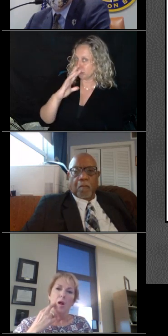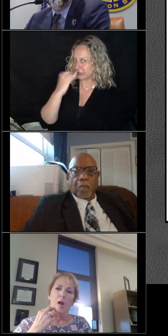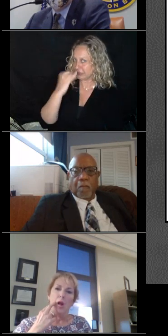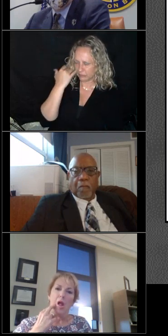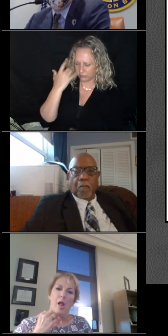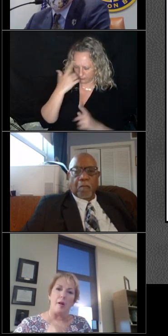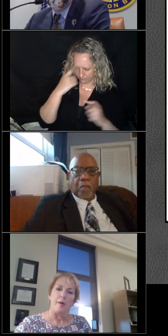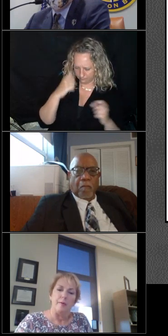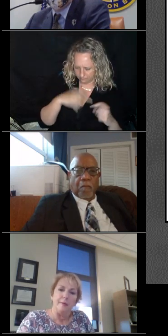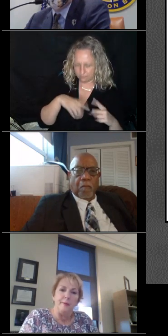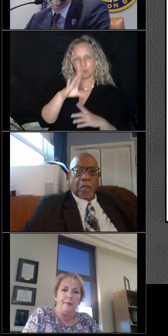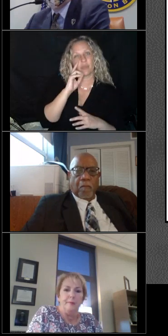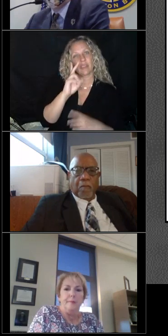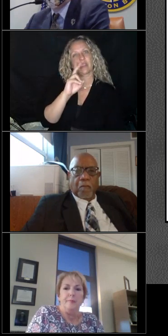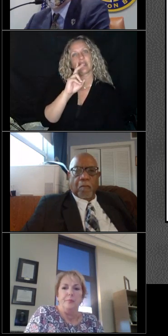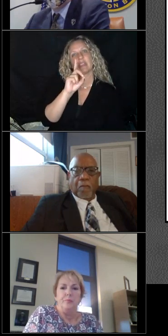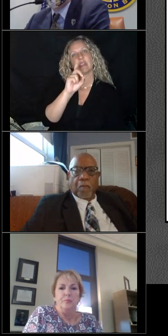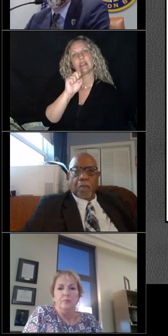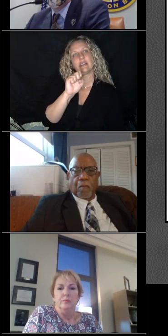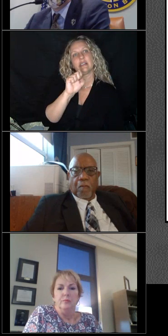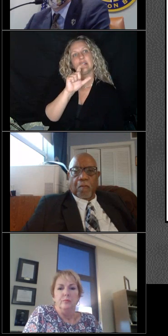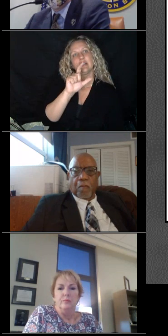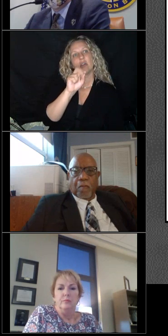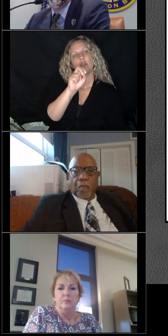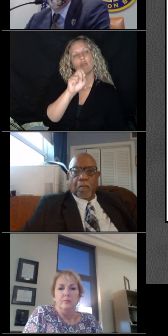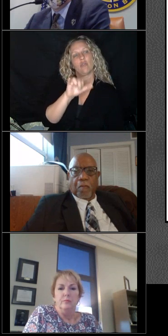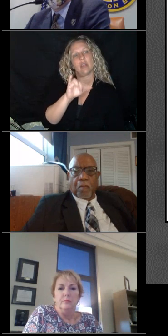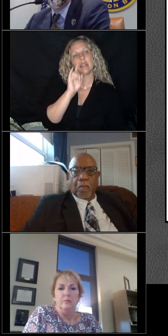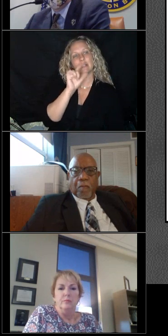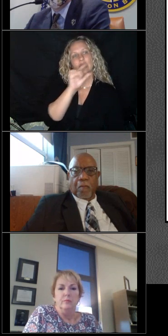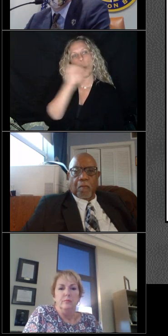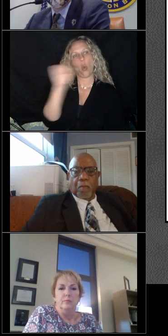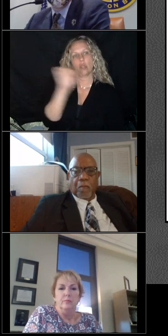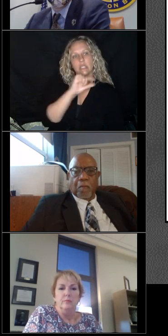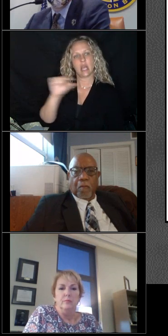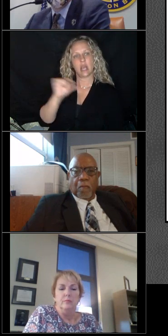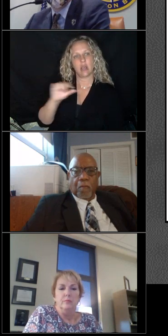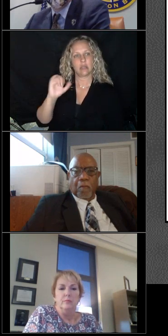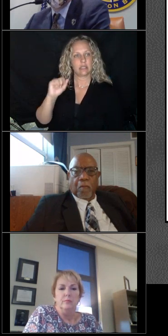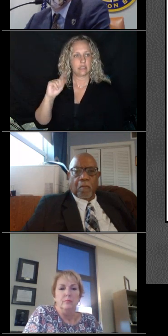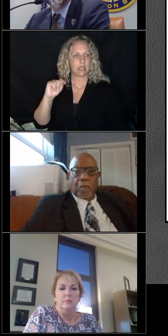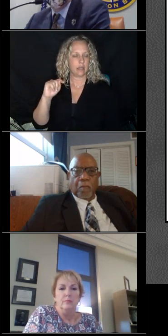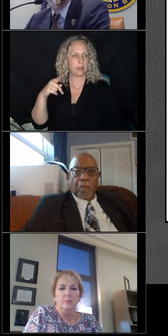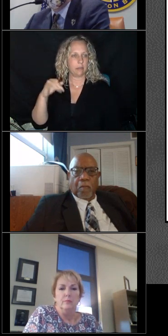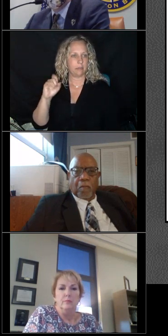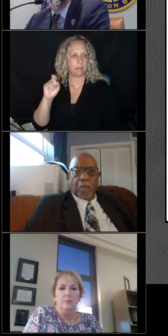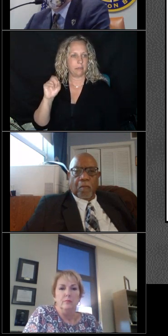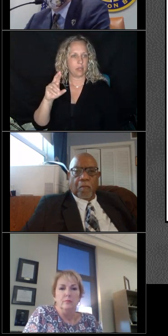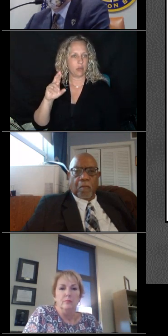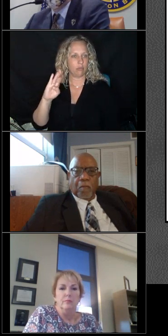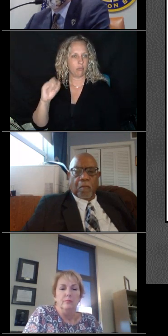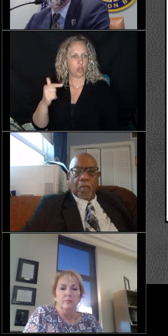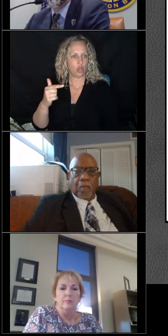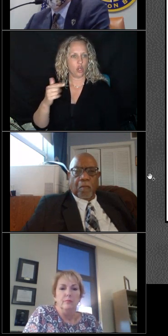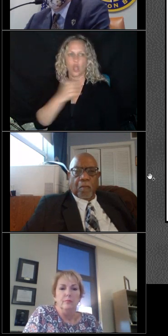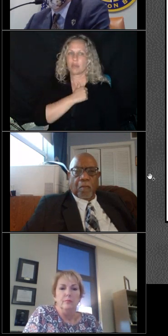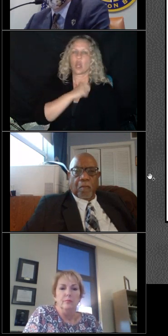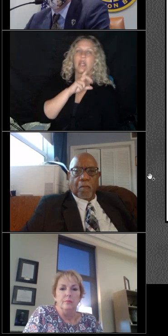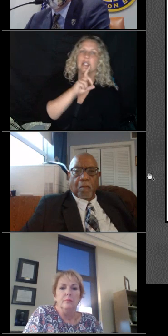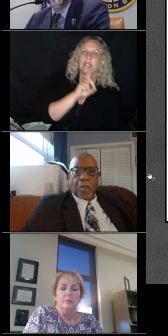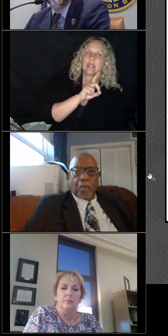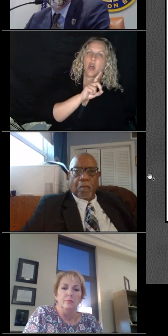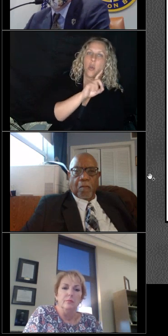instead, you see with Delray, it's horizontal lines. You see with St. Petersburg, it's, I'm sorry, Delray's